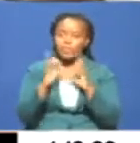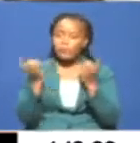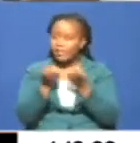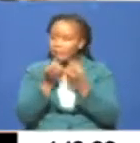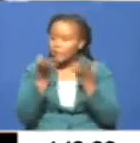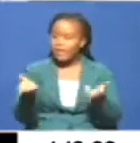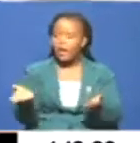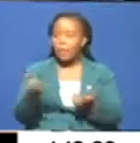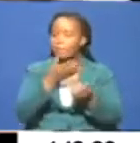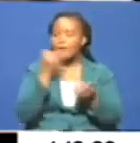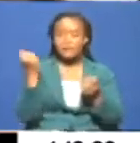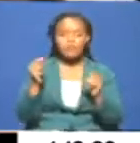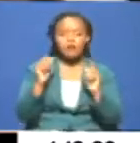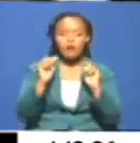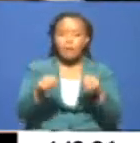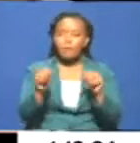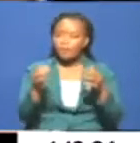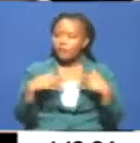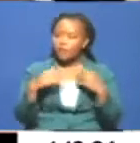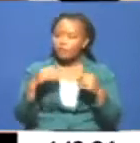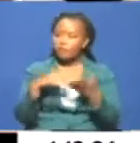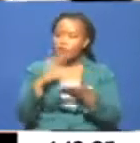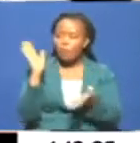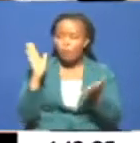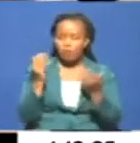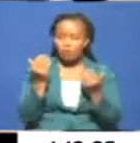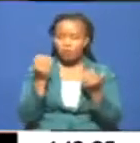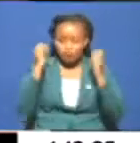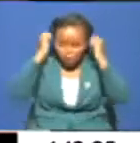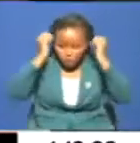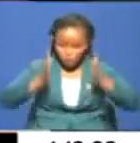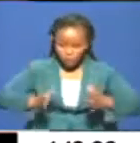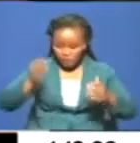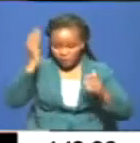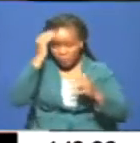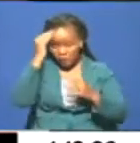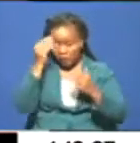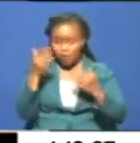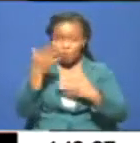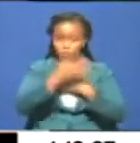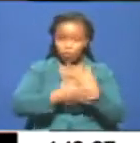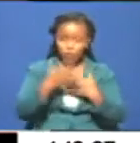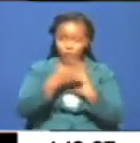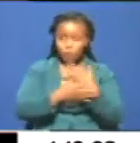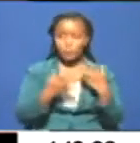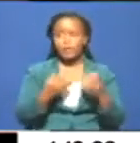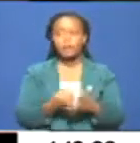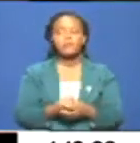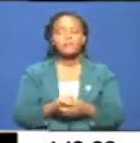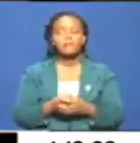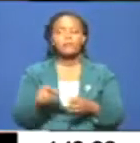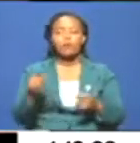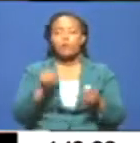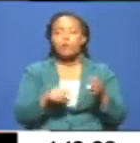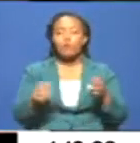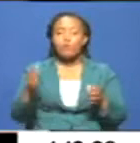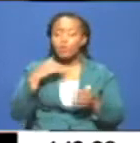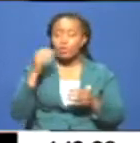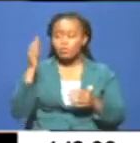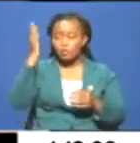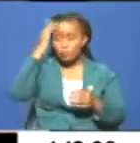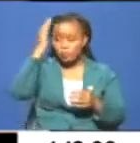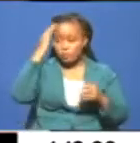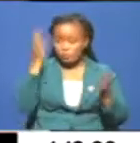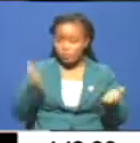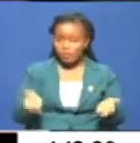is able to accommodate more students to learn computer courses. We want to appreciate the effort of the government to